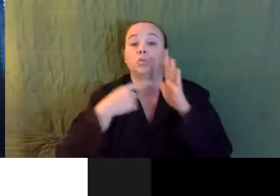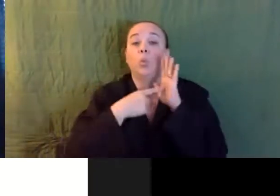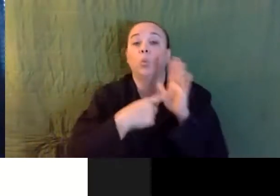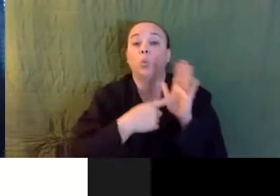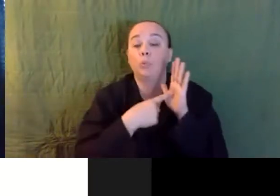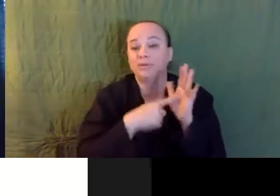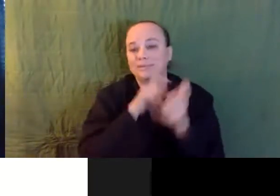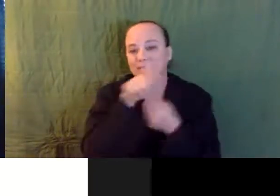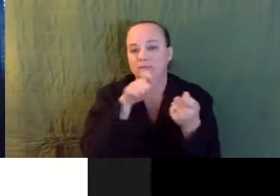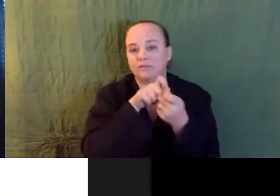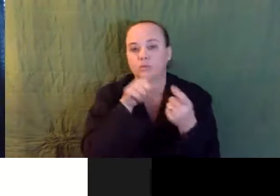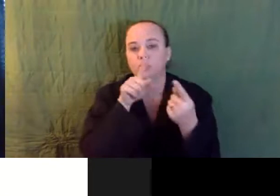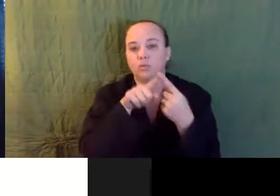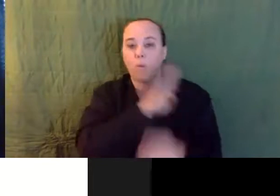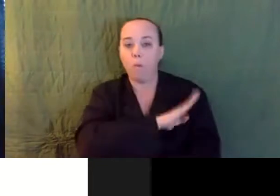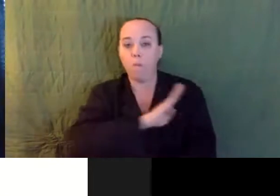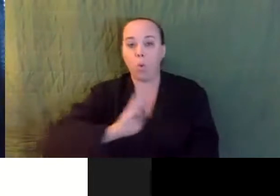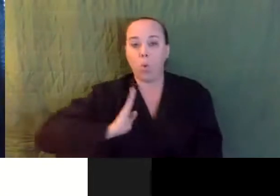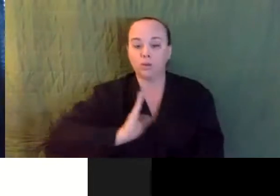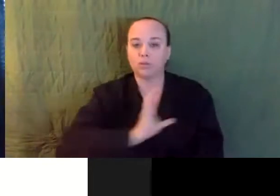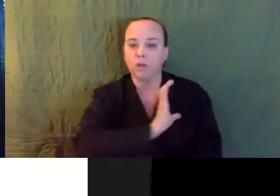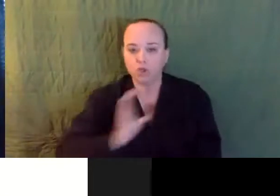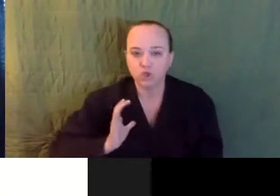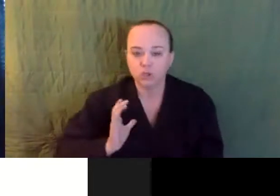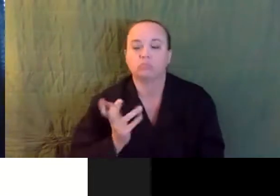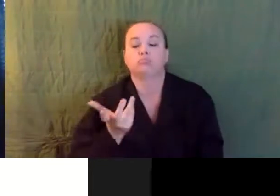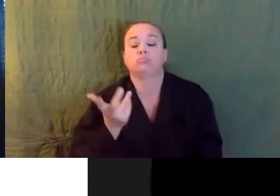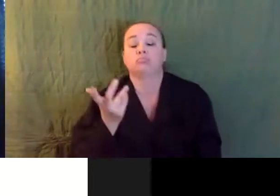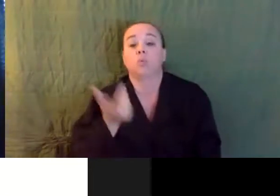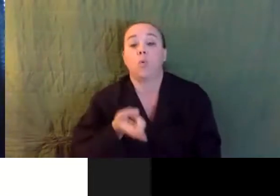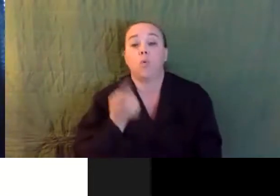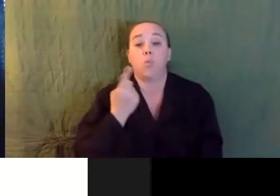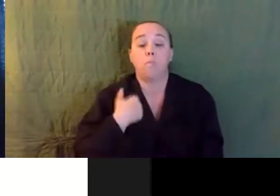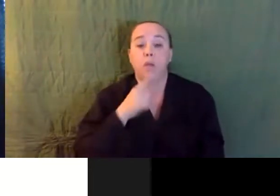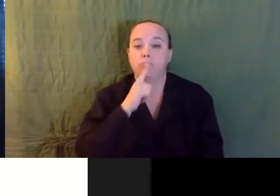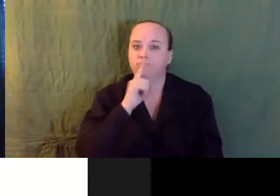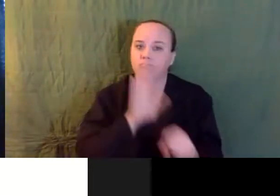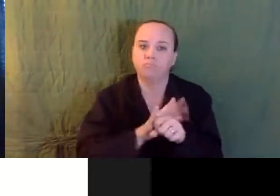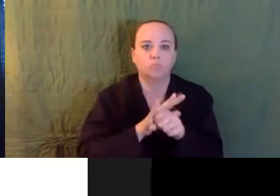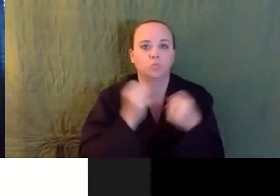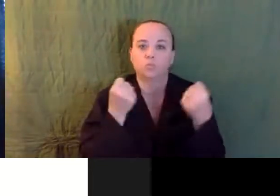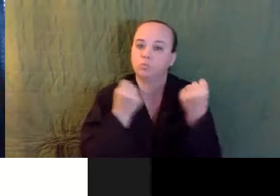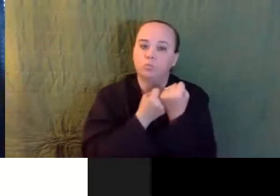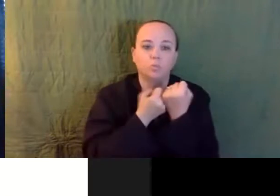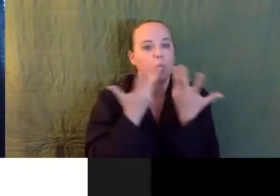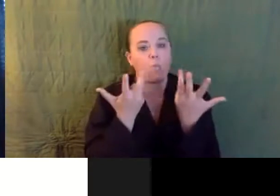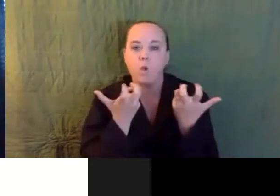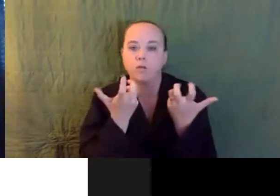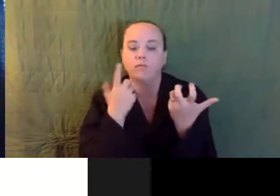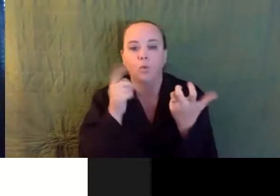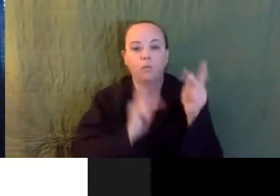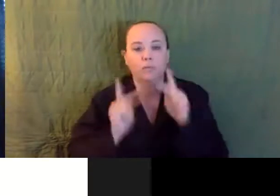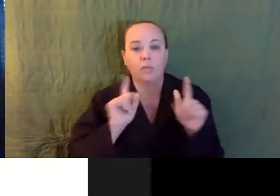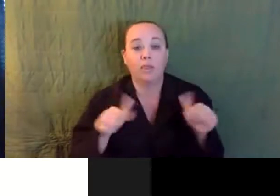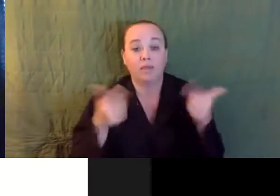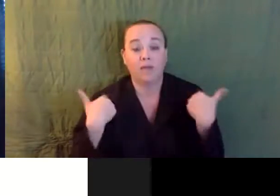representation specific to boards and commissions. One of my commitments to folks living